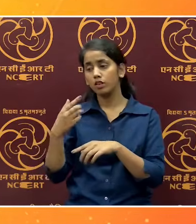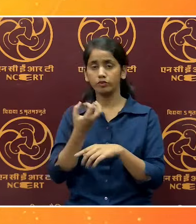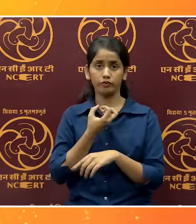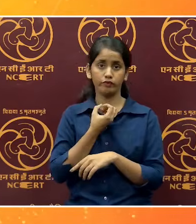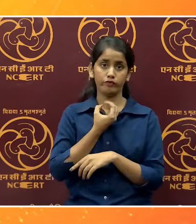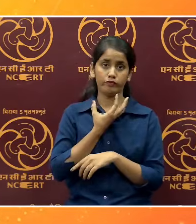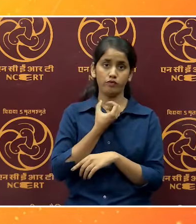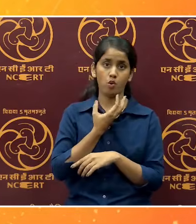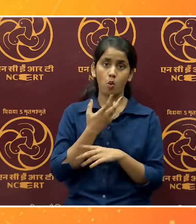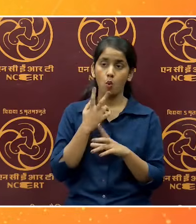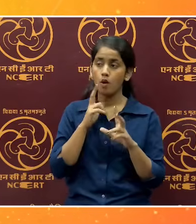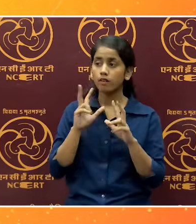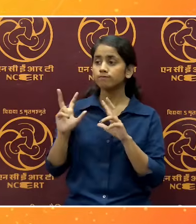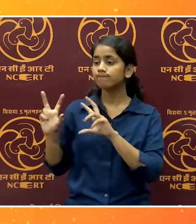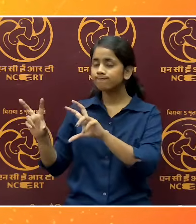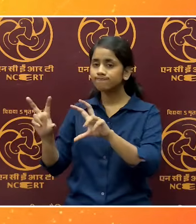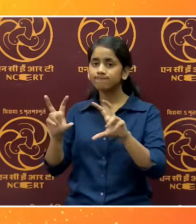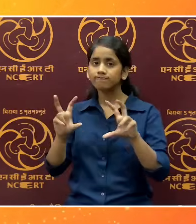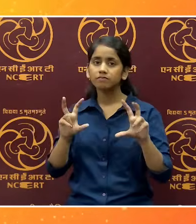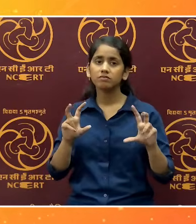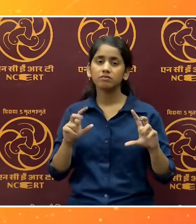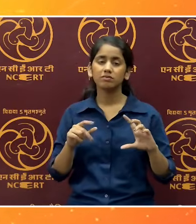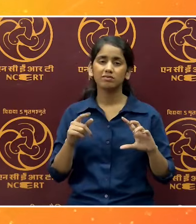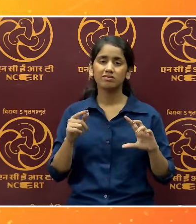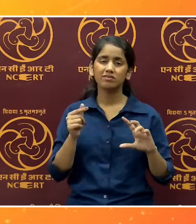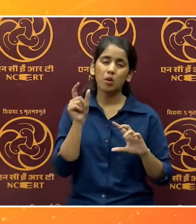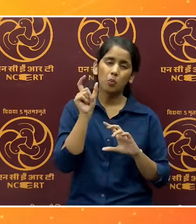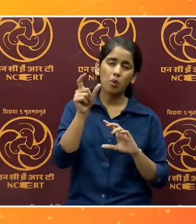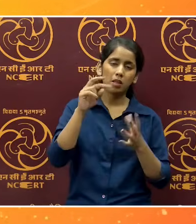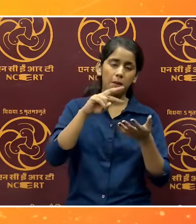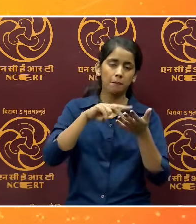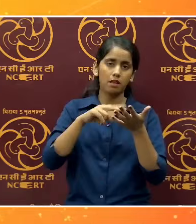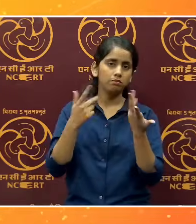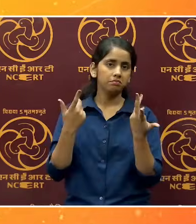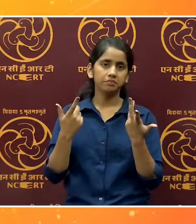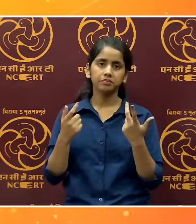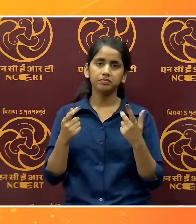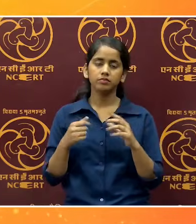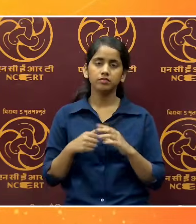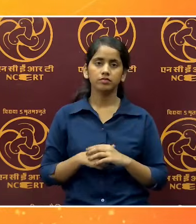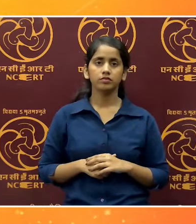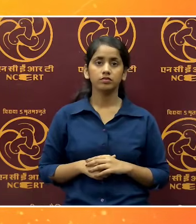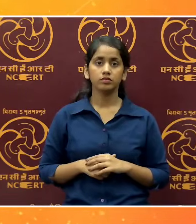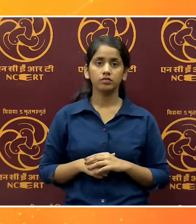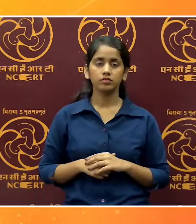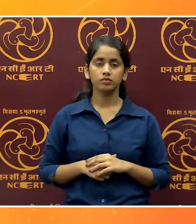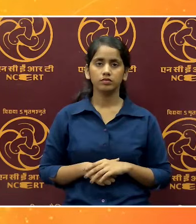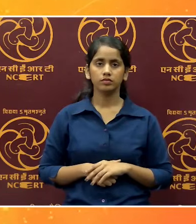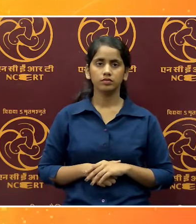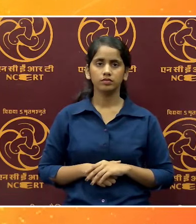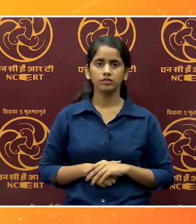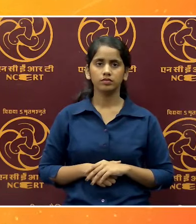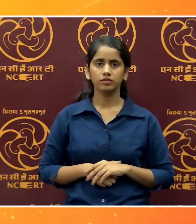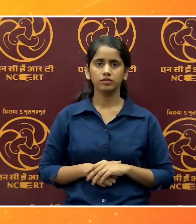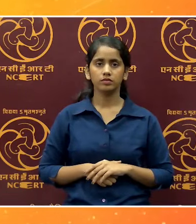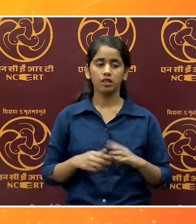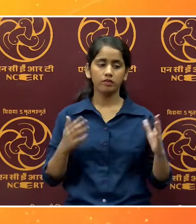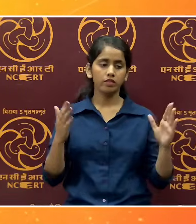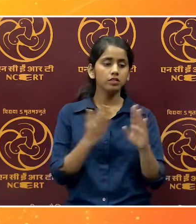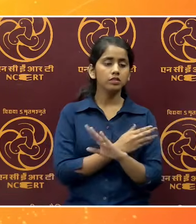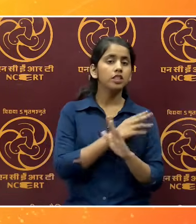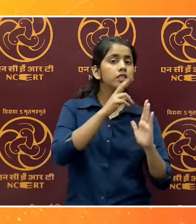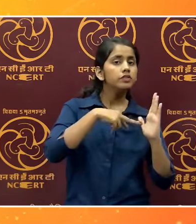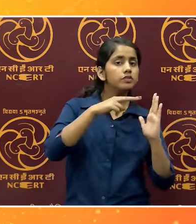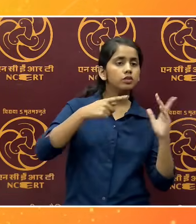to beware. So, the teacher can use this word beware, beware. So, when you just read it out like this, so